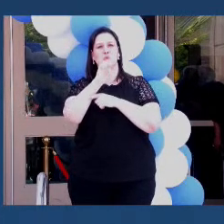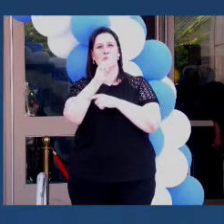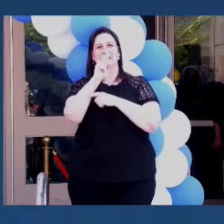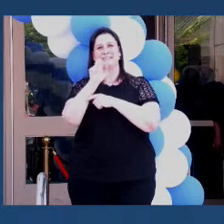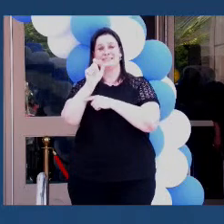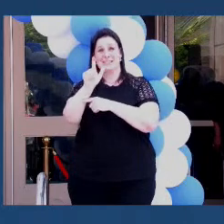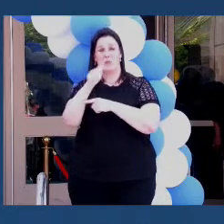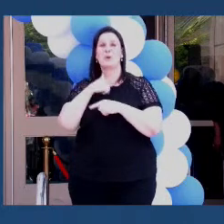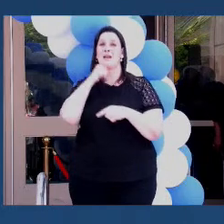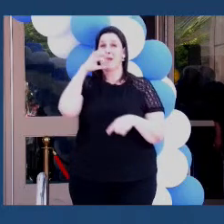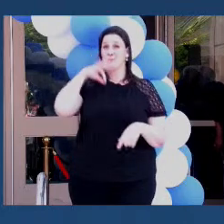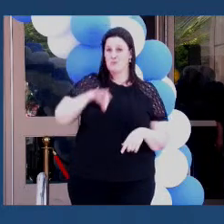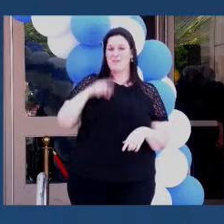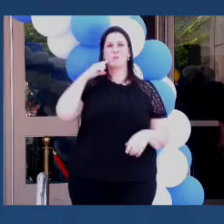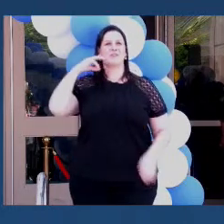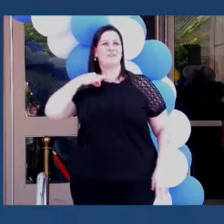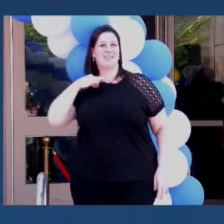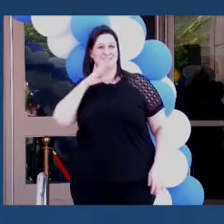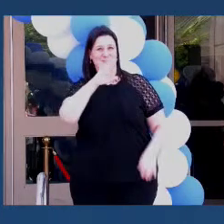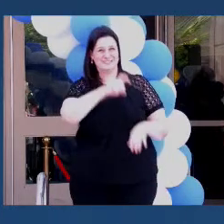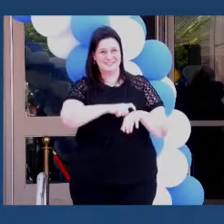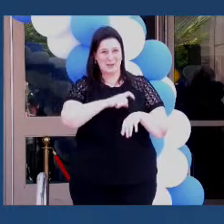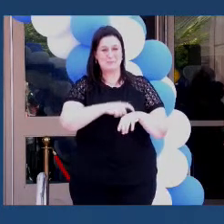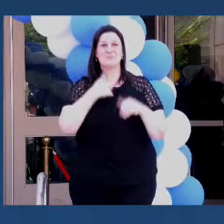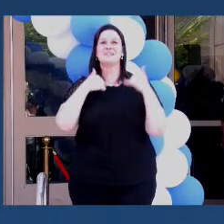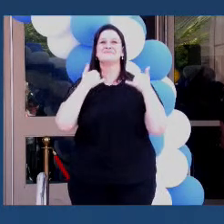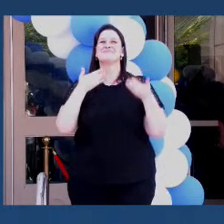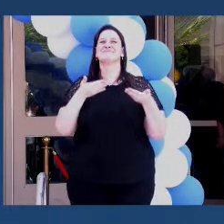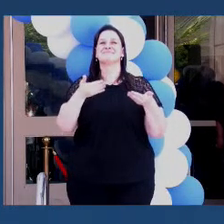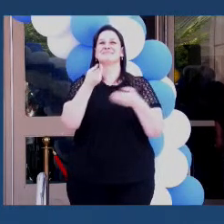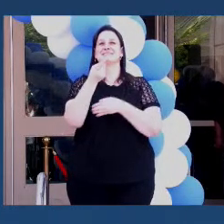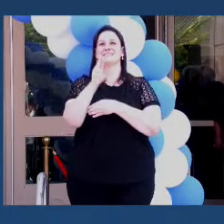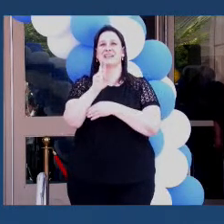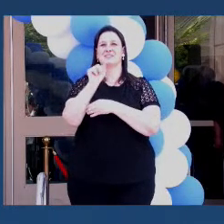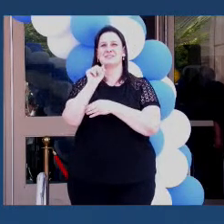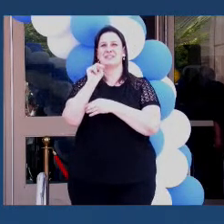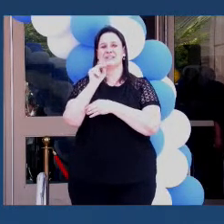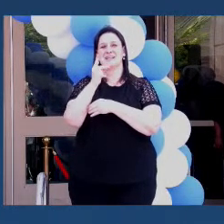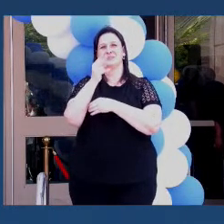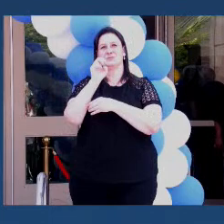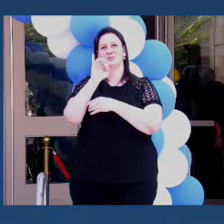he volunteers his time. Please welcome Dr. Andrzejewski to the stage, please.